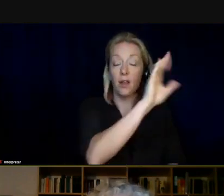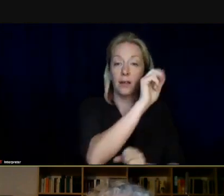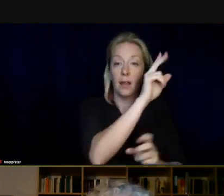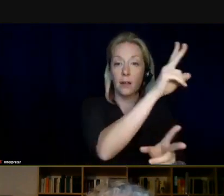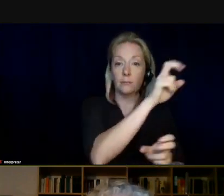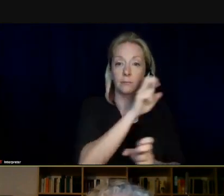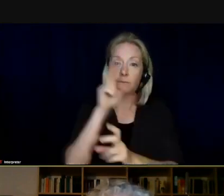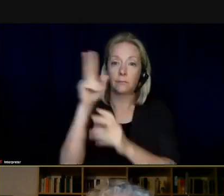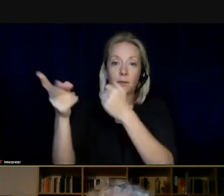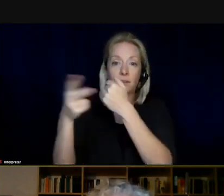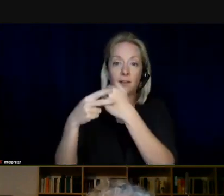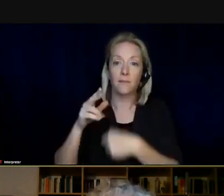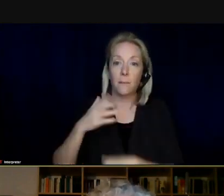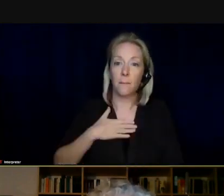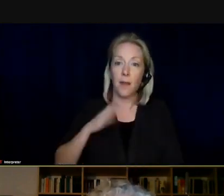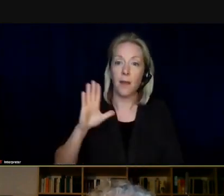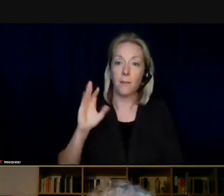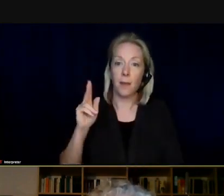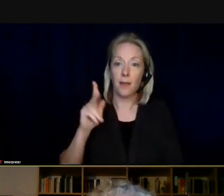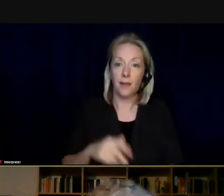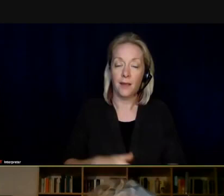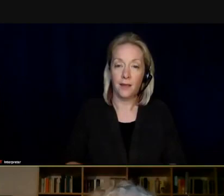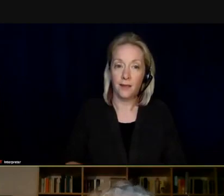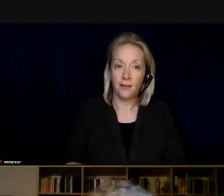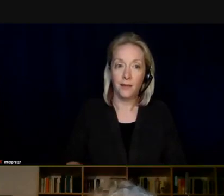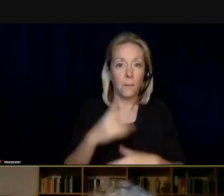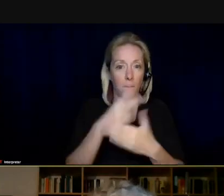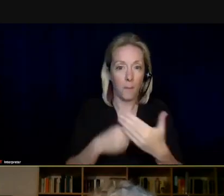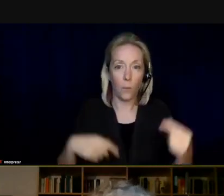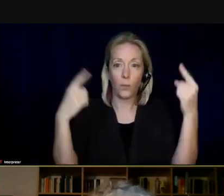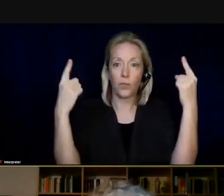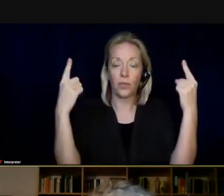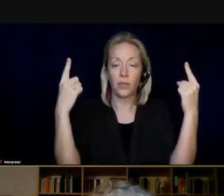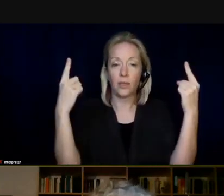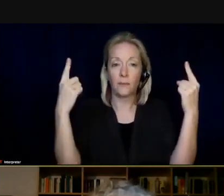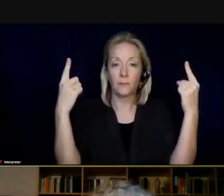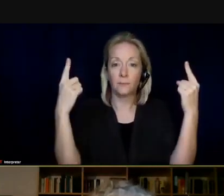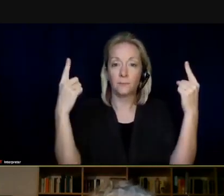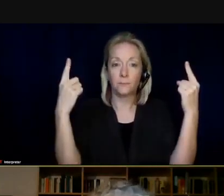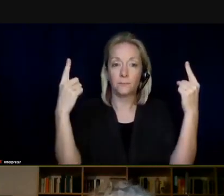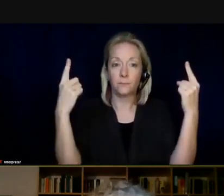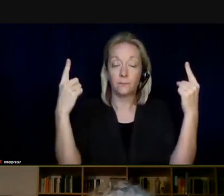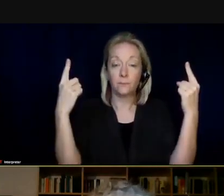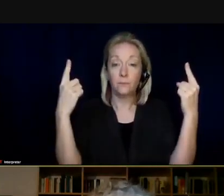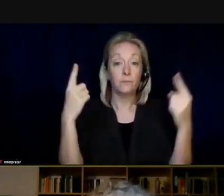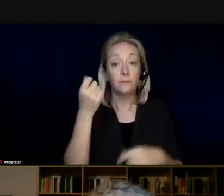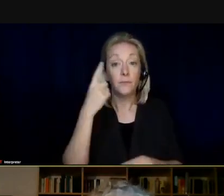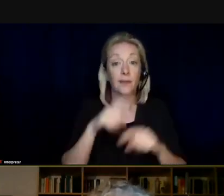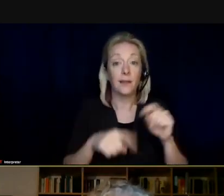bank. And then you will have a copy as well. You won't be able to disturb anything in someone else's